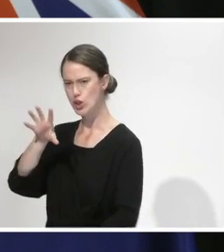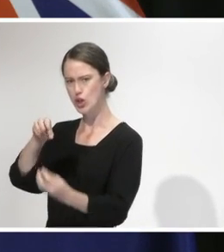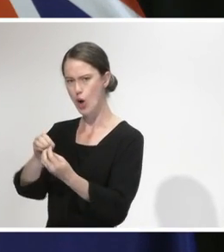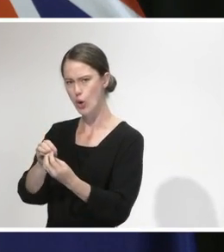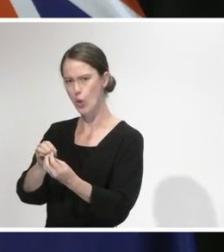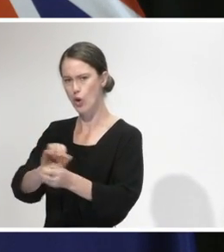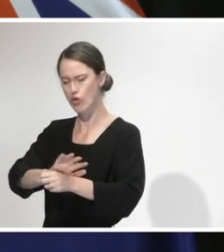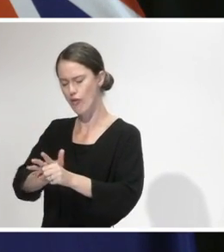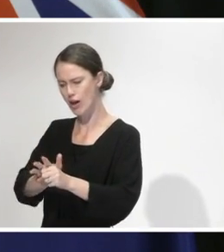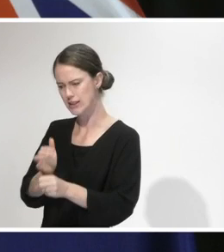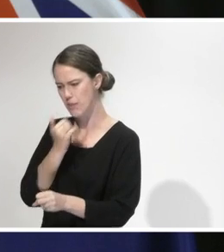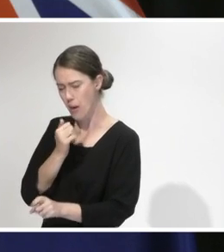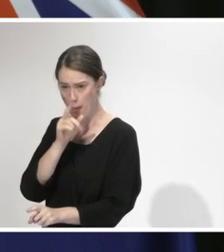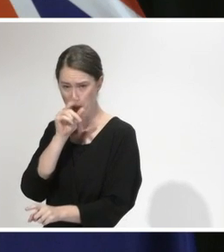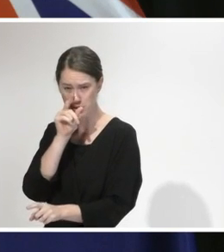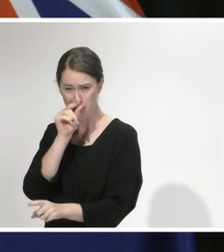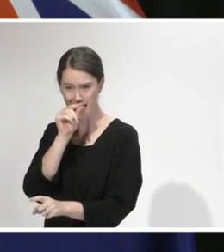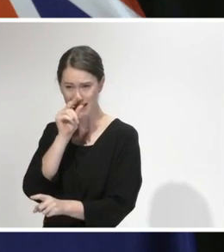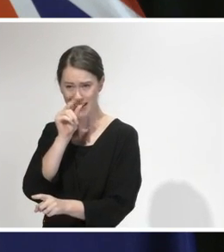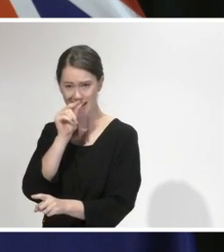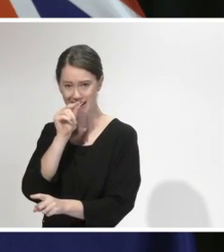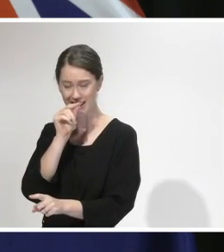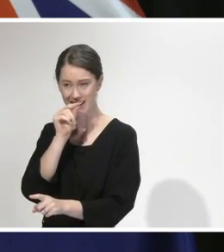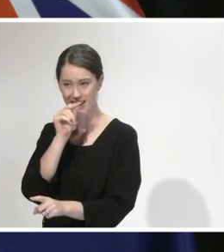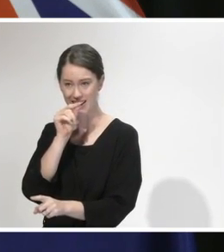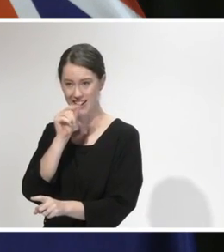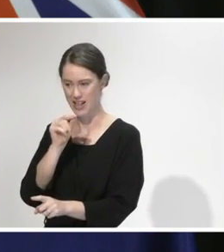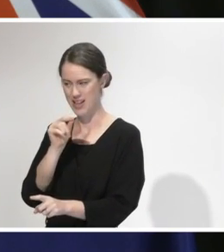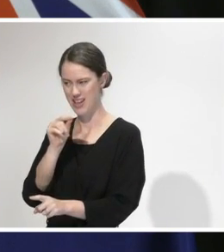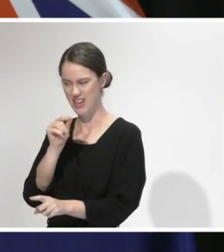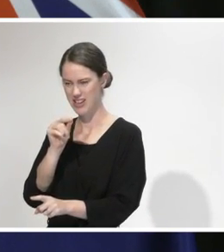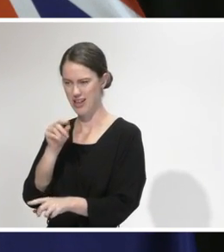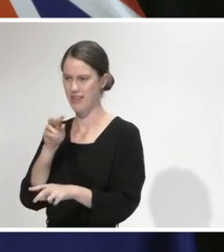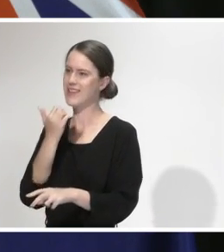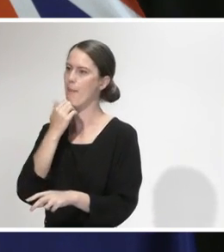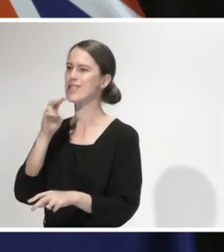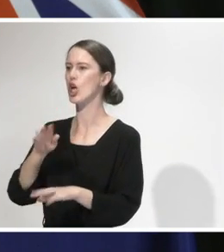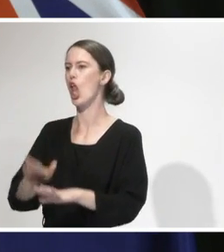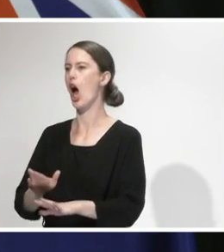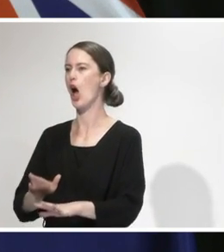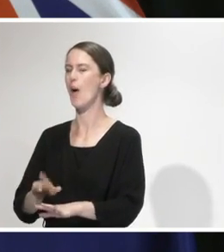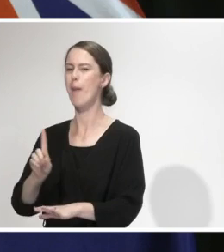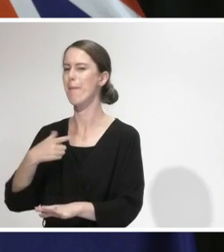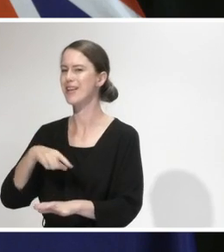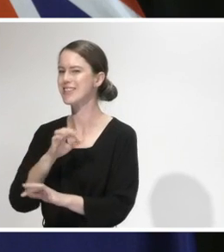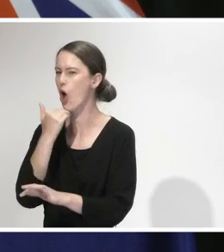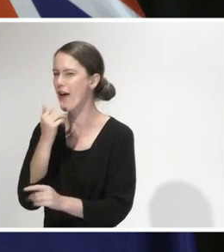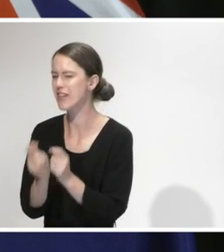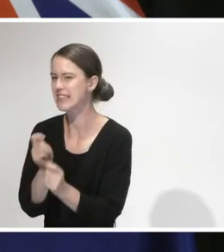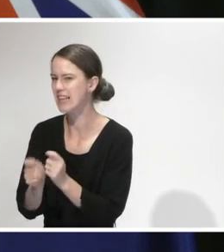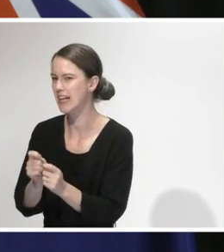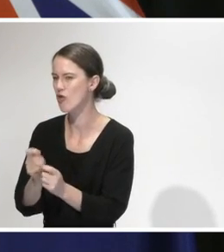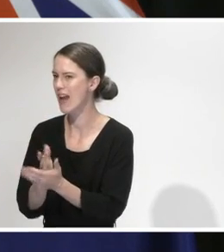cases of COVID-19. Is it possible that those low cases could actually be higher, but it's not identified because of